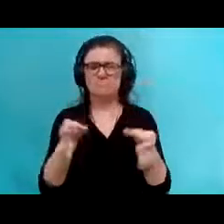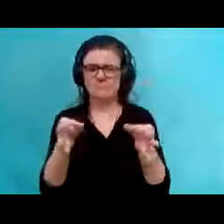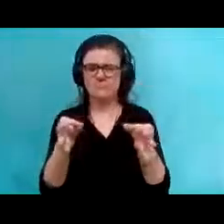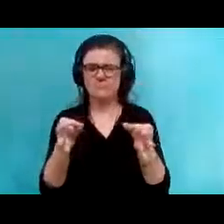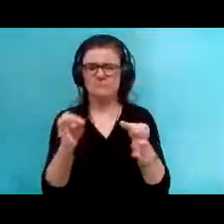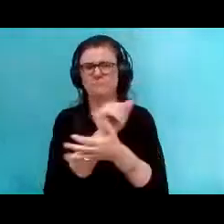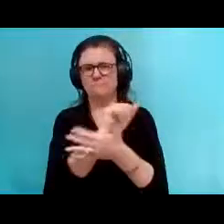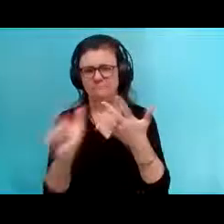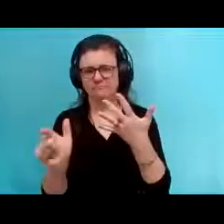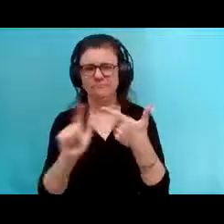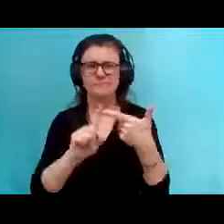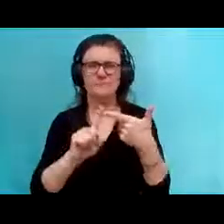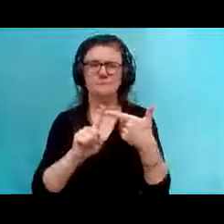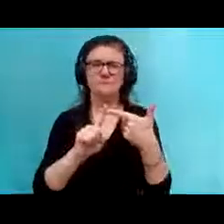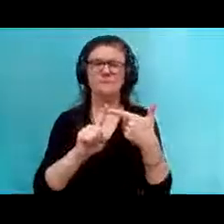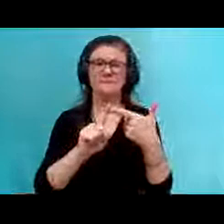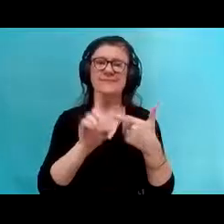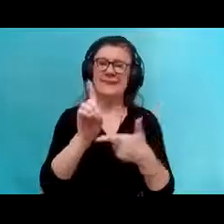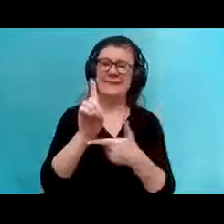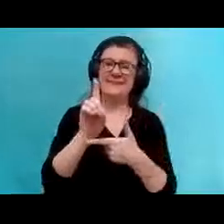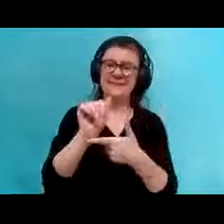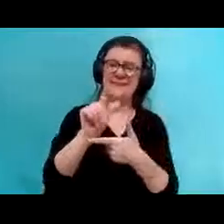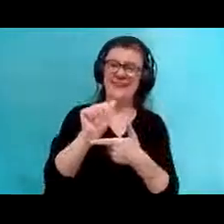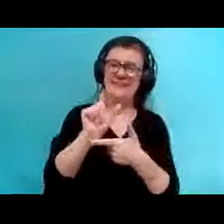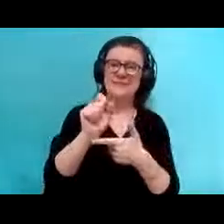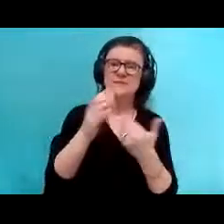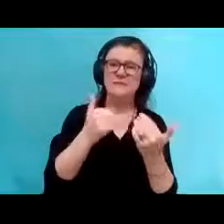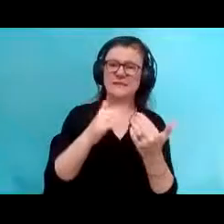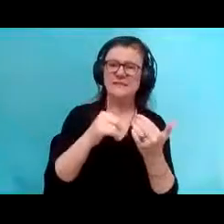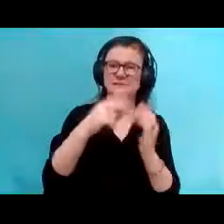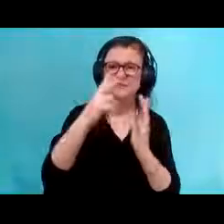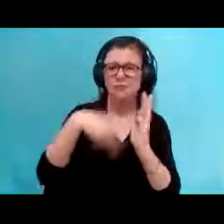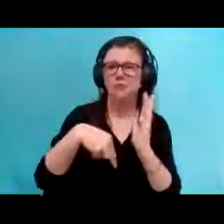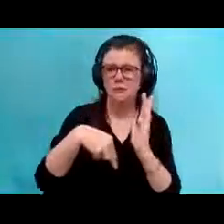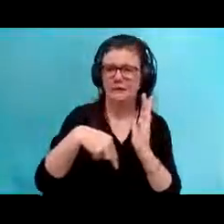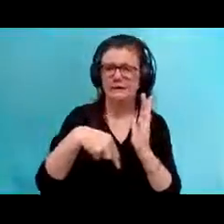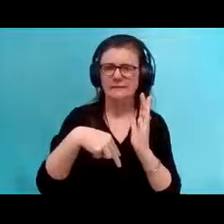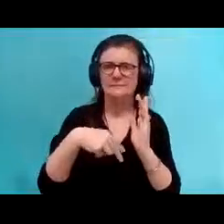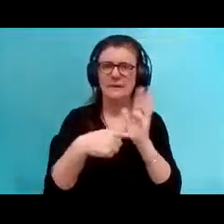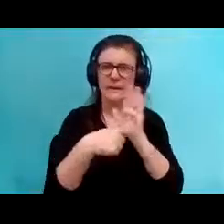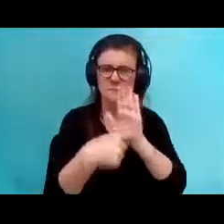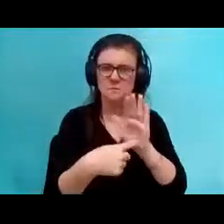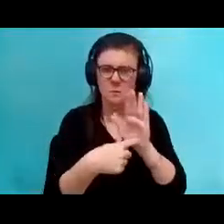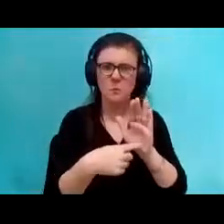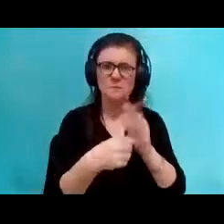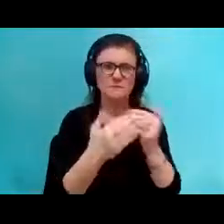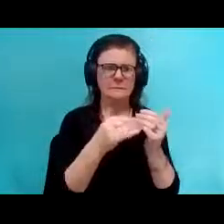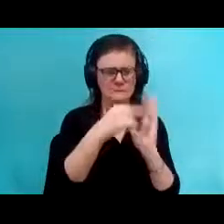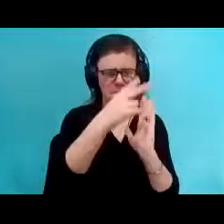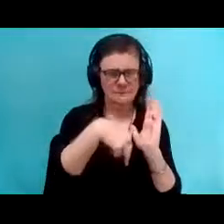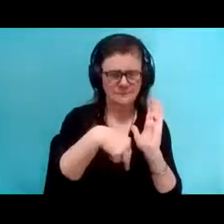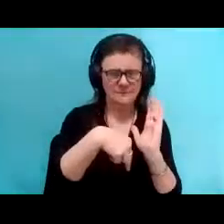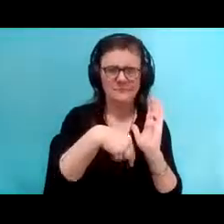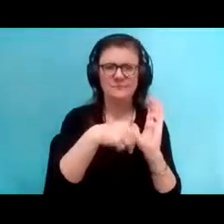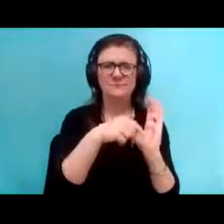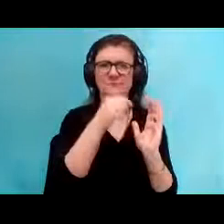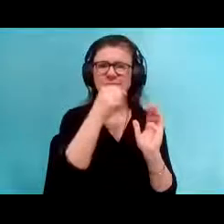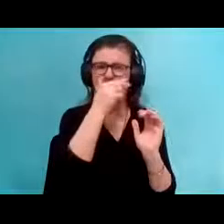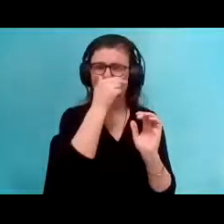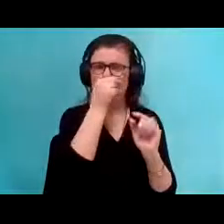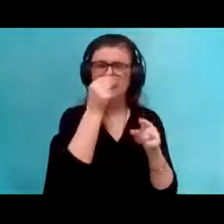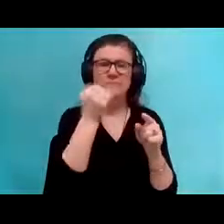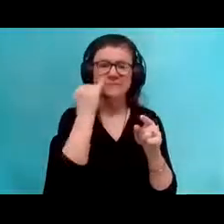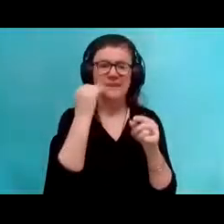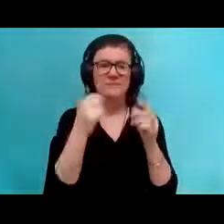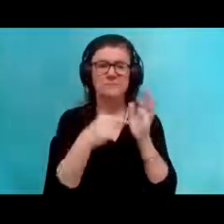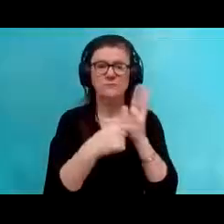this. Firstly, data needs to be displayed in a user-friendly way. At HelpAge, we have recently begun displaying data